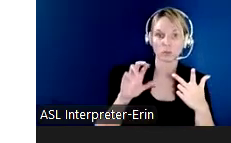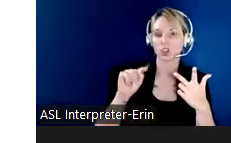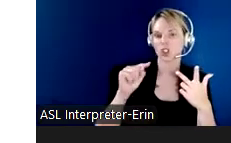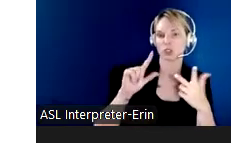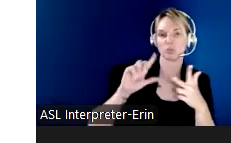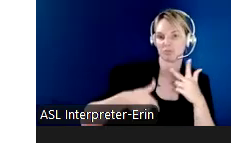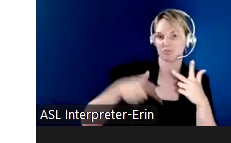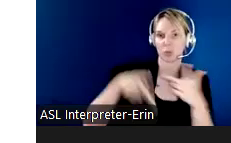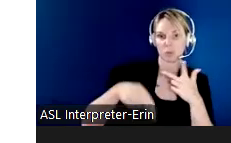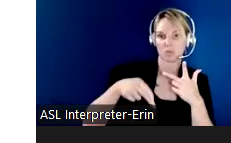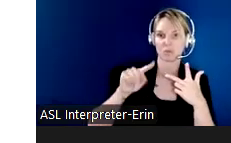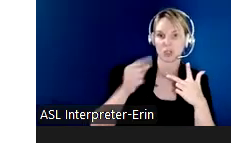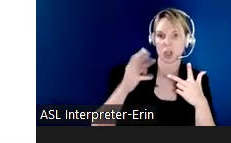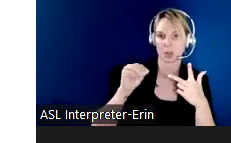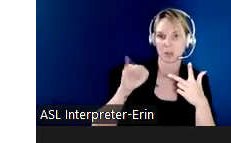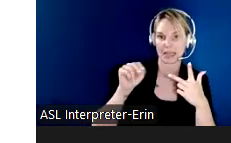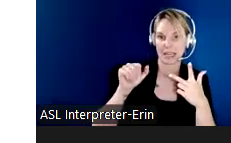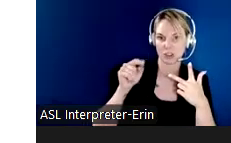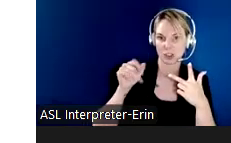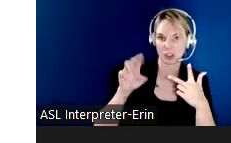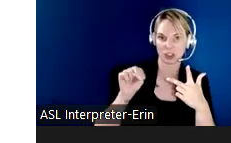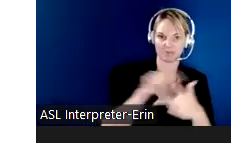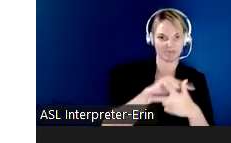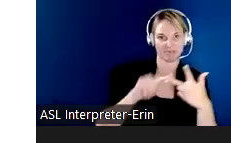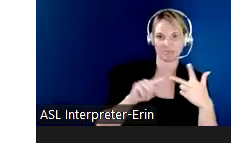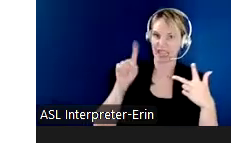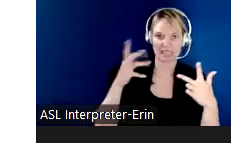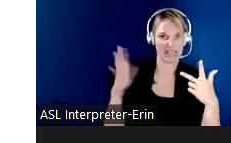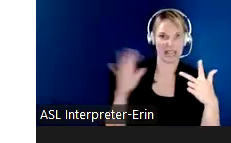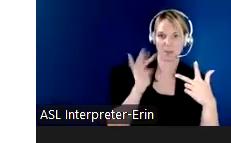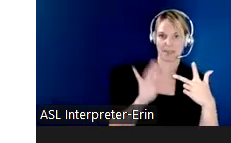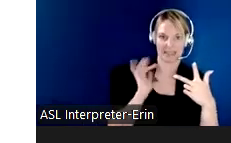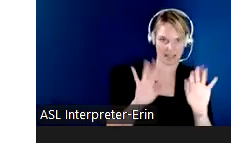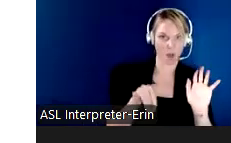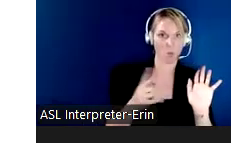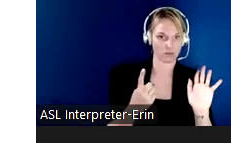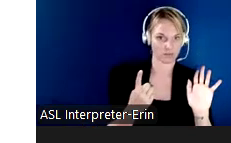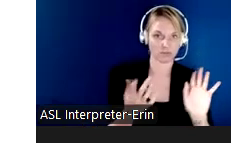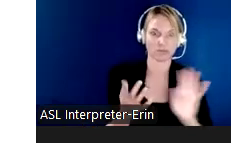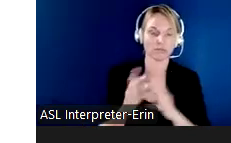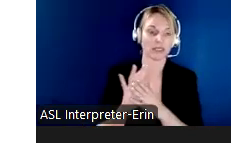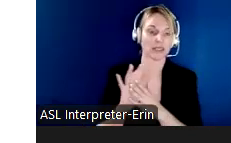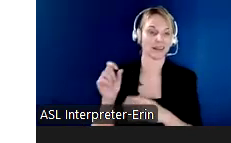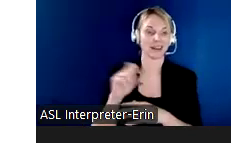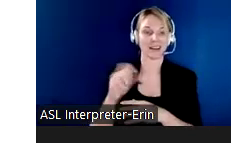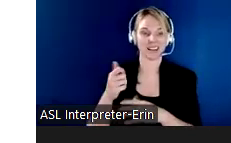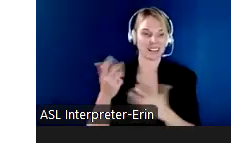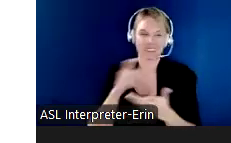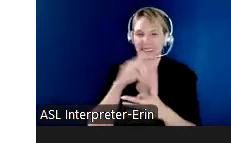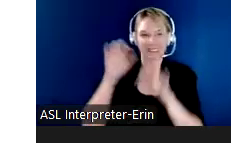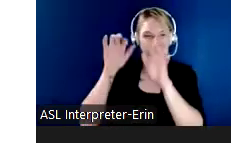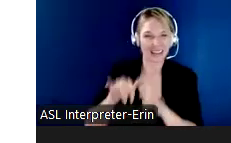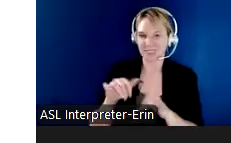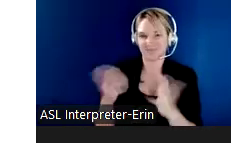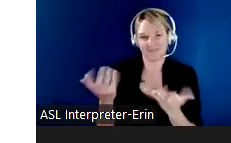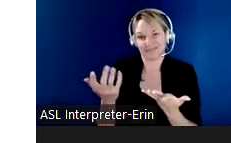ones. The other drop menu is a file recipient menu. It's not required. I recommend you leave it blank. It doesn't hurt